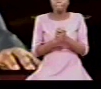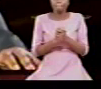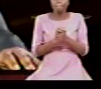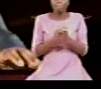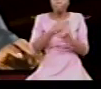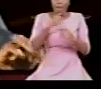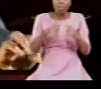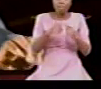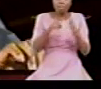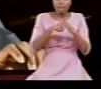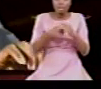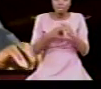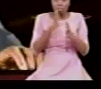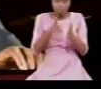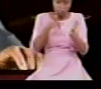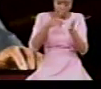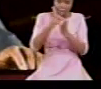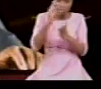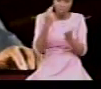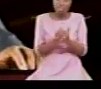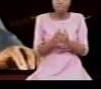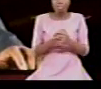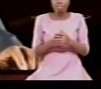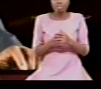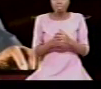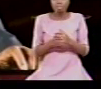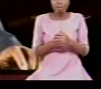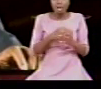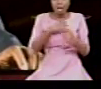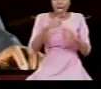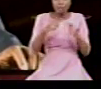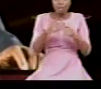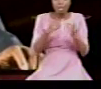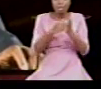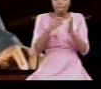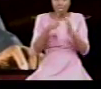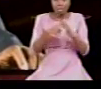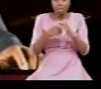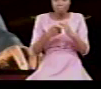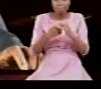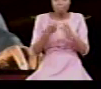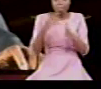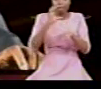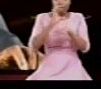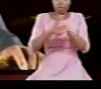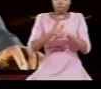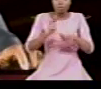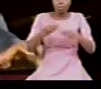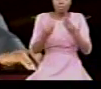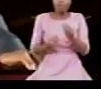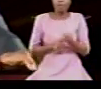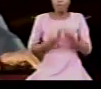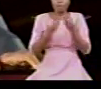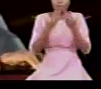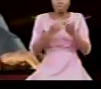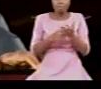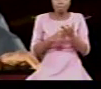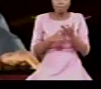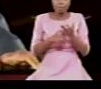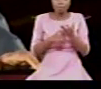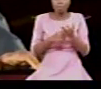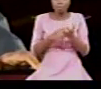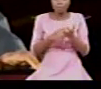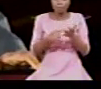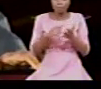fact, you pay your tithes. When you know this fact, in the church, you give offering as per your status. If you know